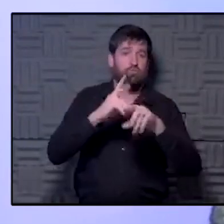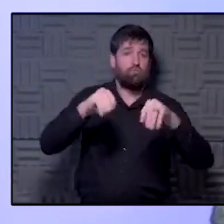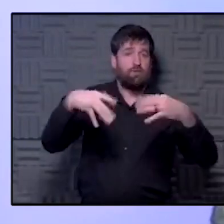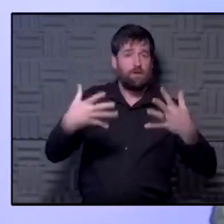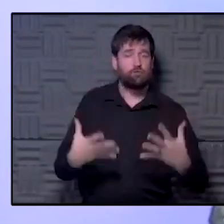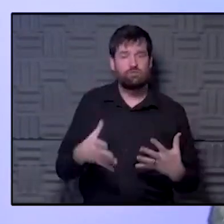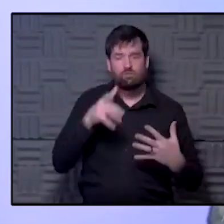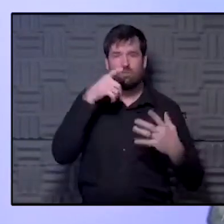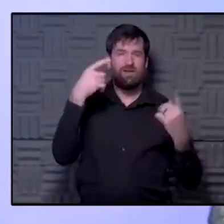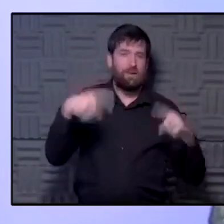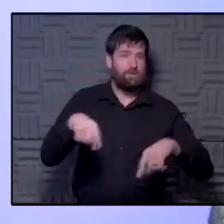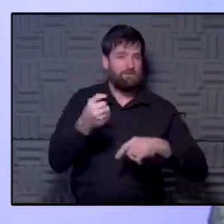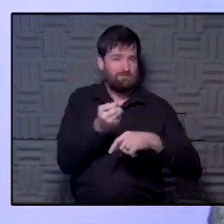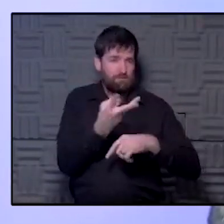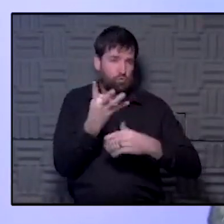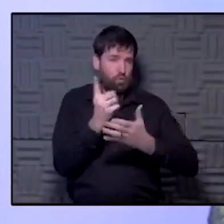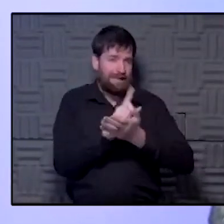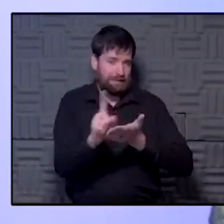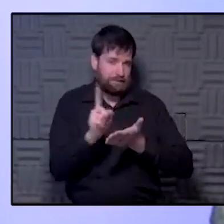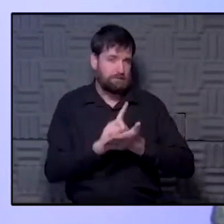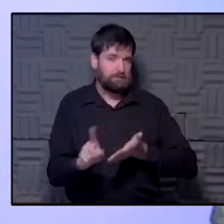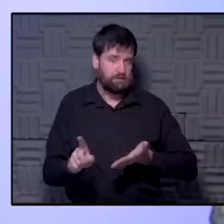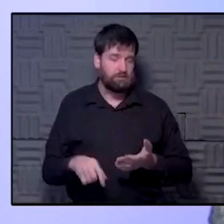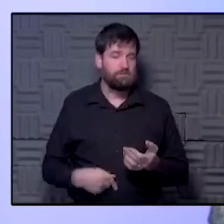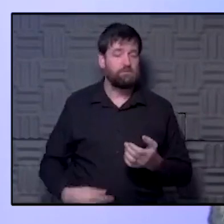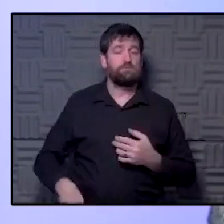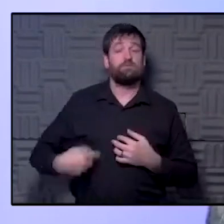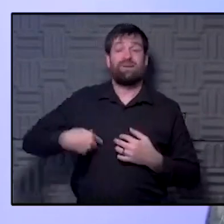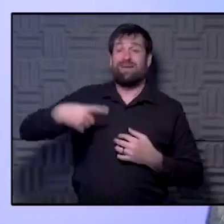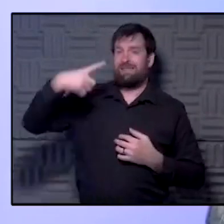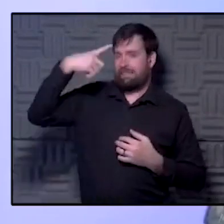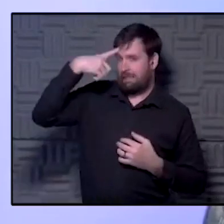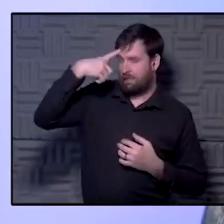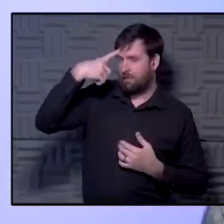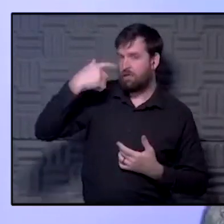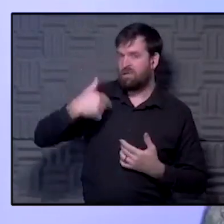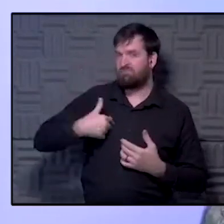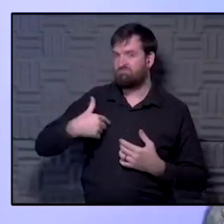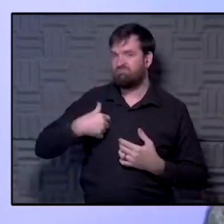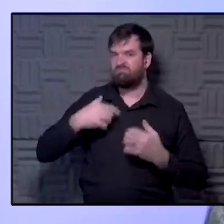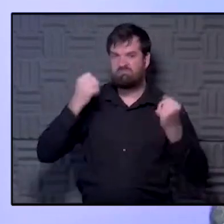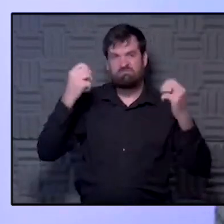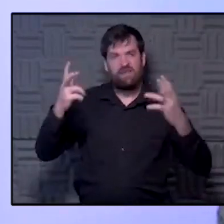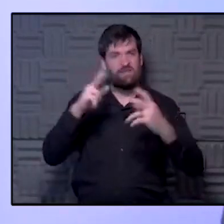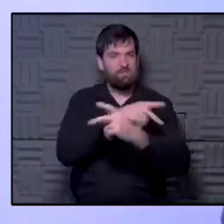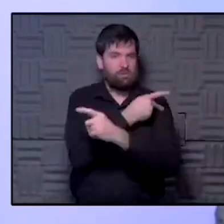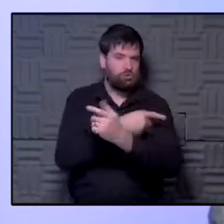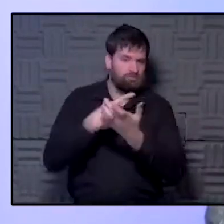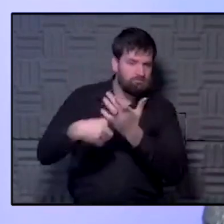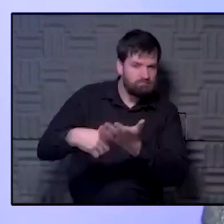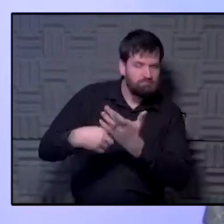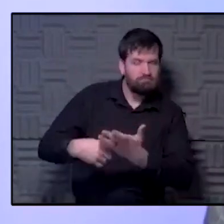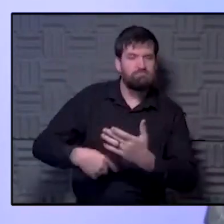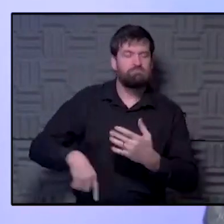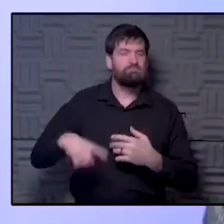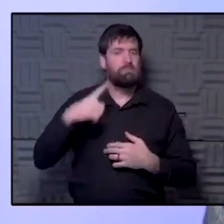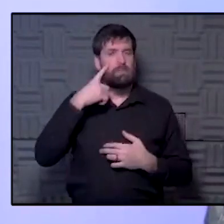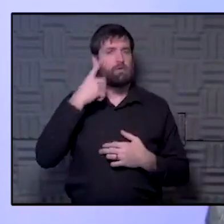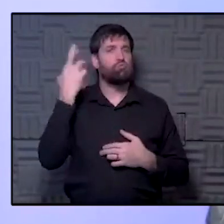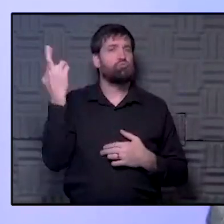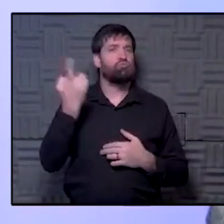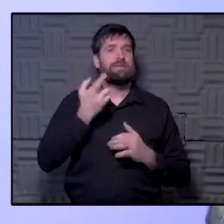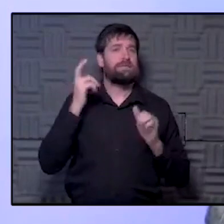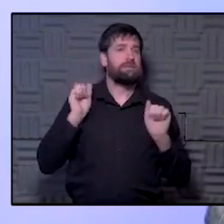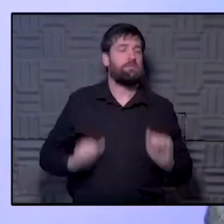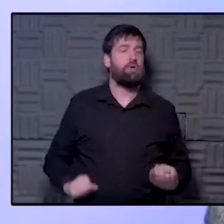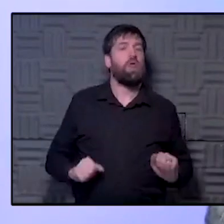happen within weeks. So I think, and I've certainly had lots of patients talking to me about this, I think it's reasonable to talk